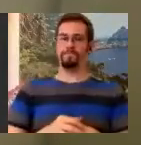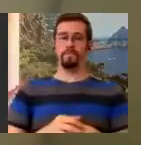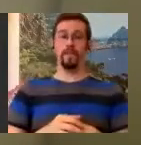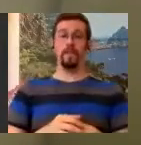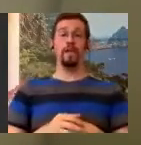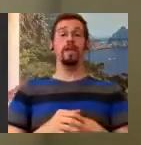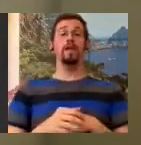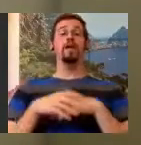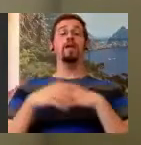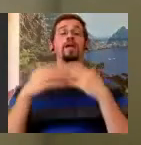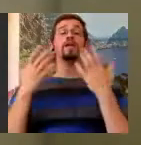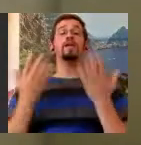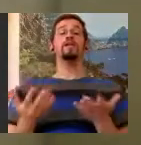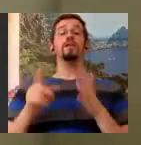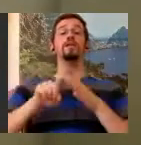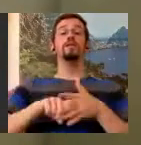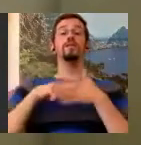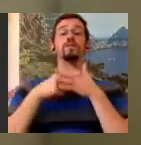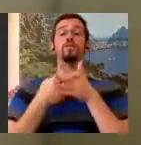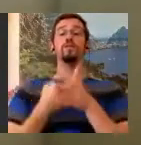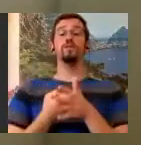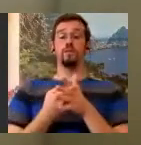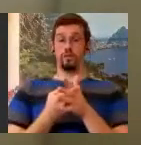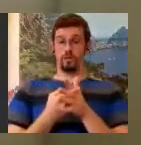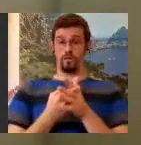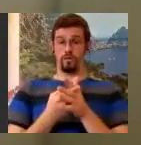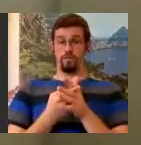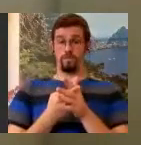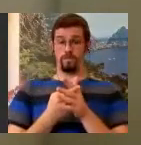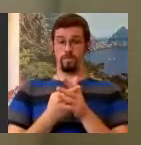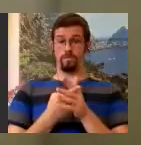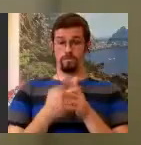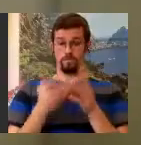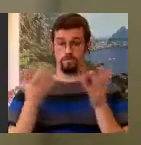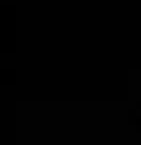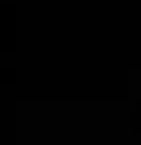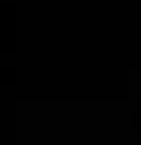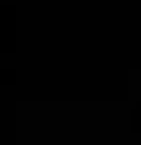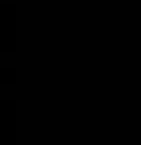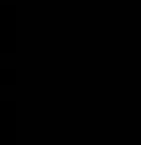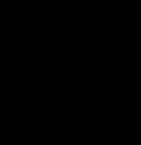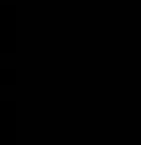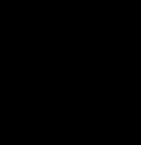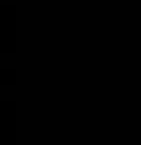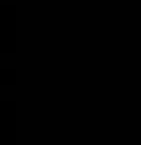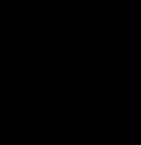So let's start from what Swift means. Swift means